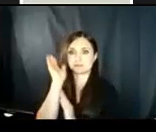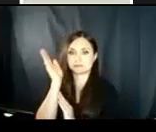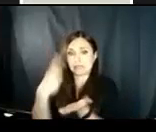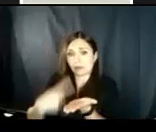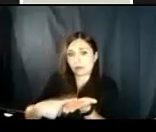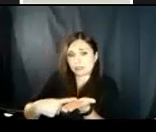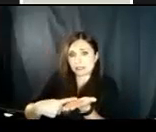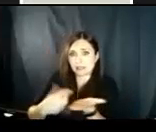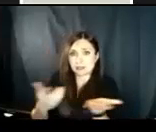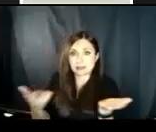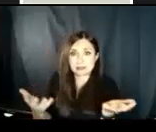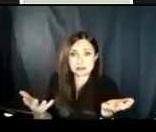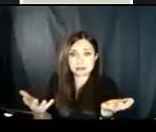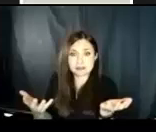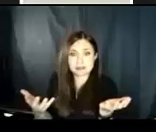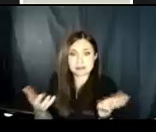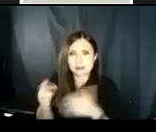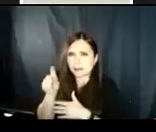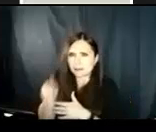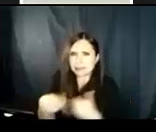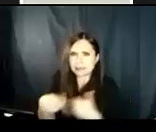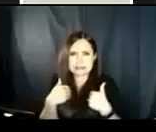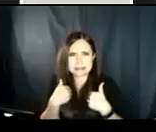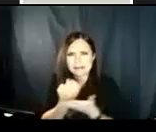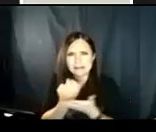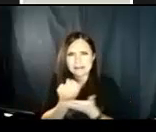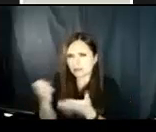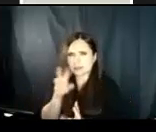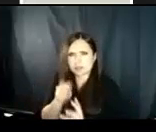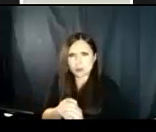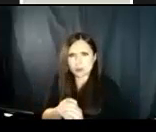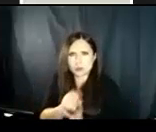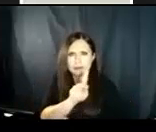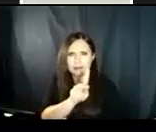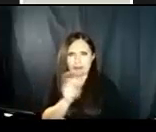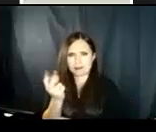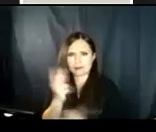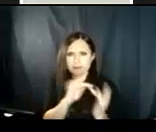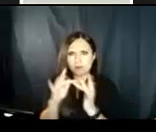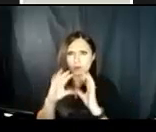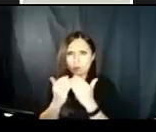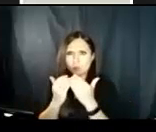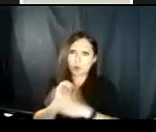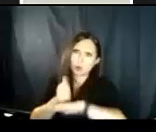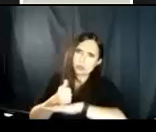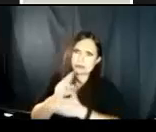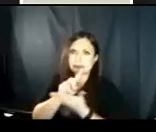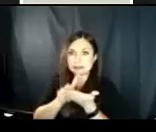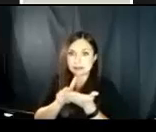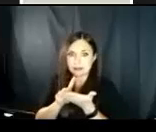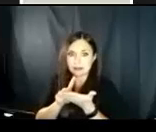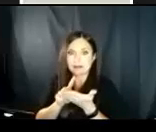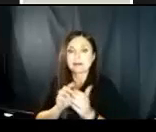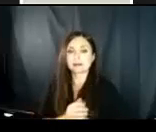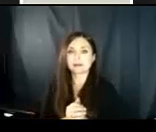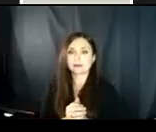discussing about must-have elements to include in K-12 online course design. And I've